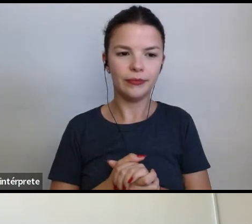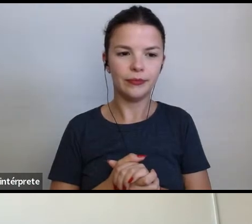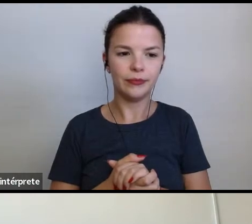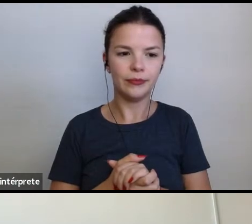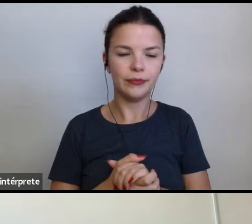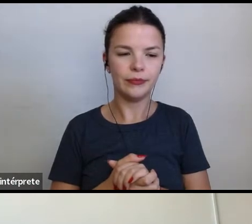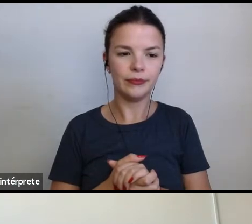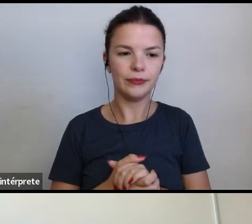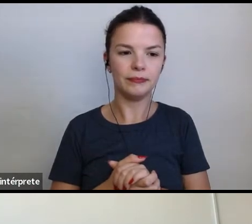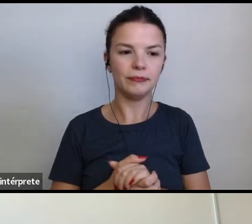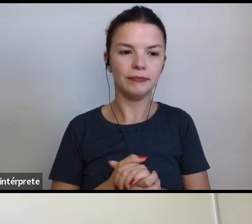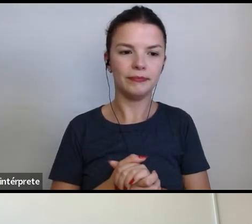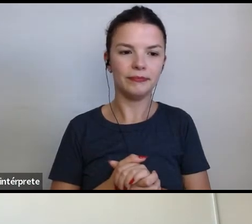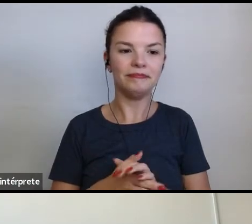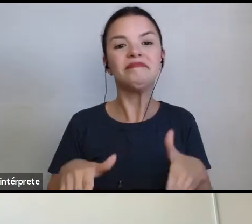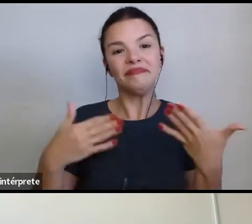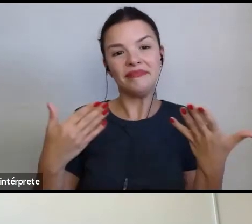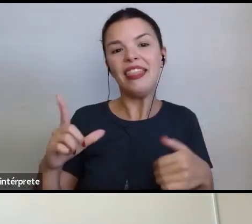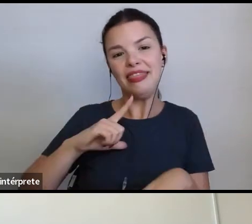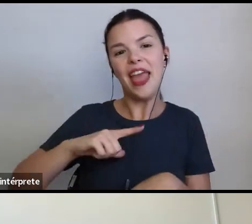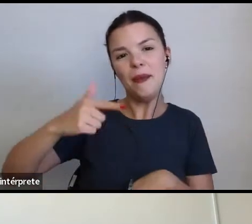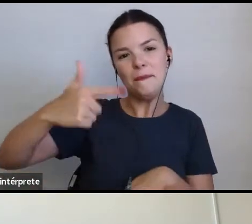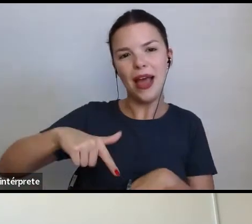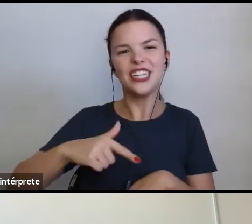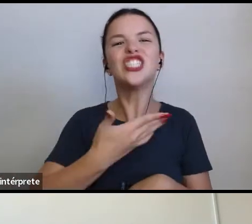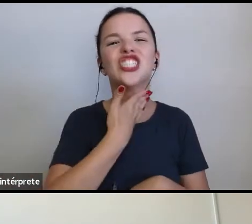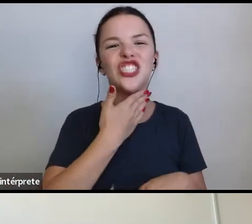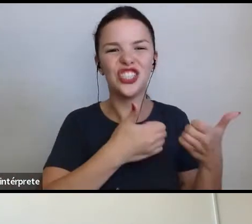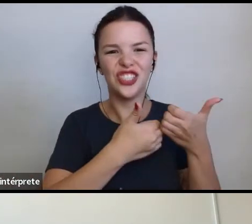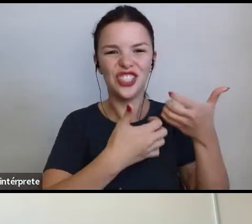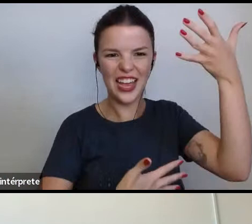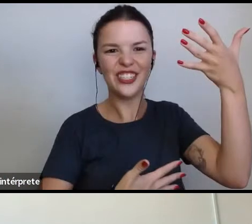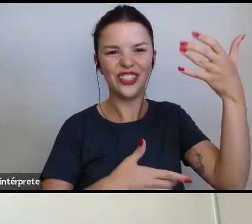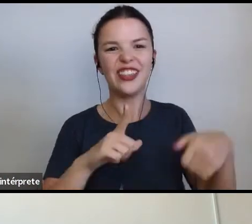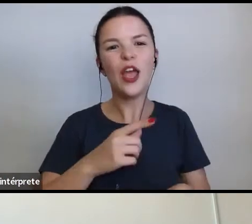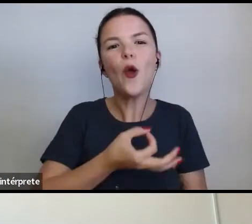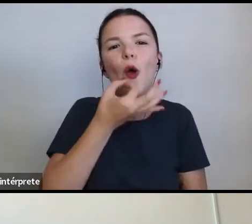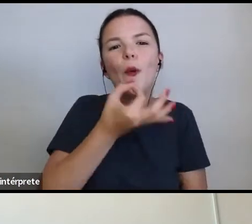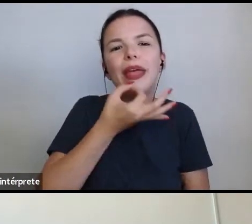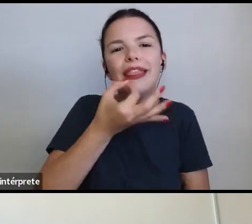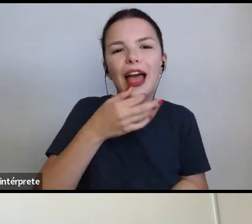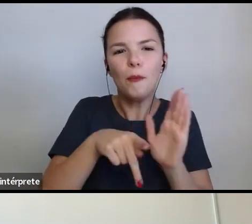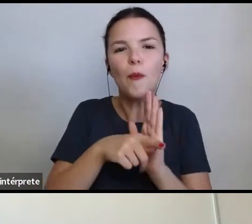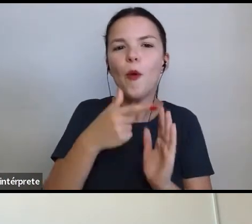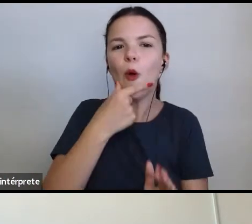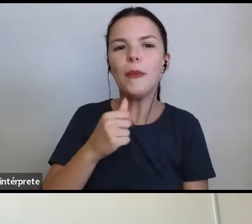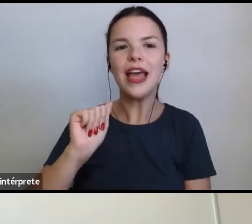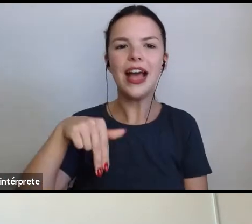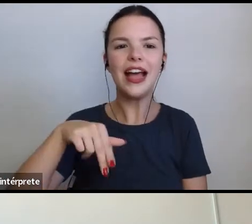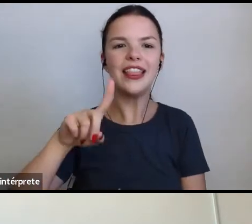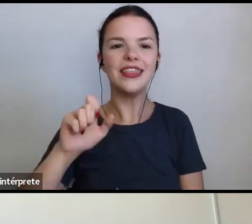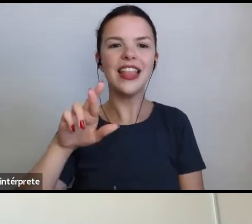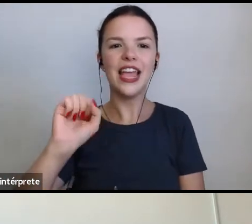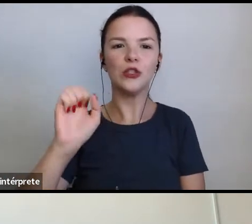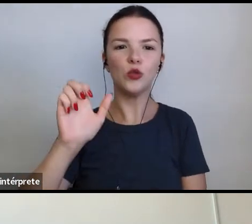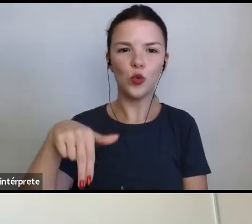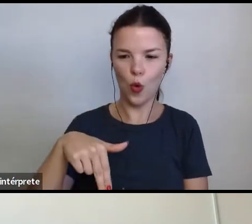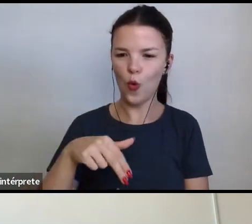another a question, an observation and a question from Anderson Almeida da